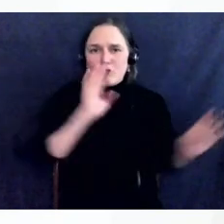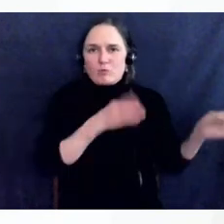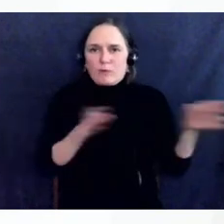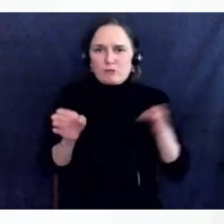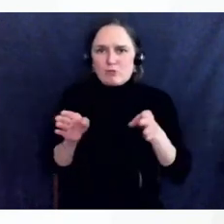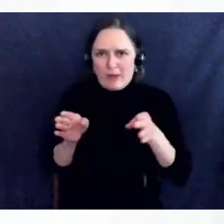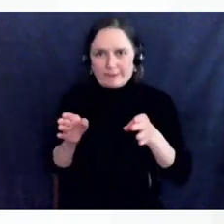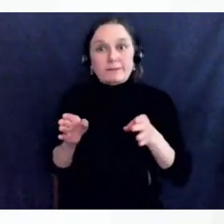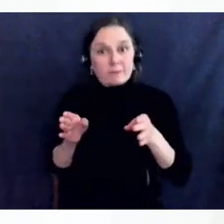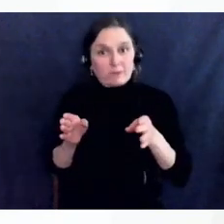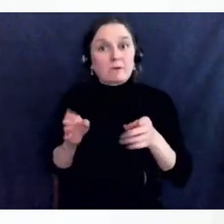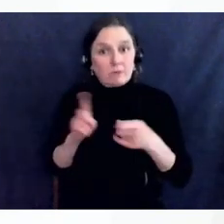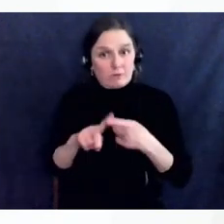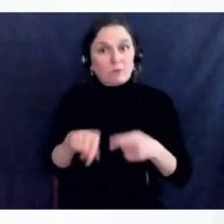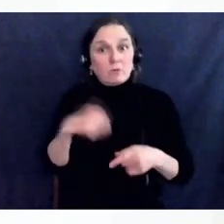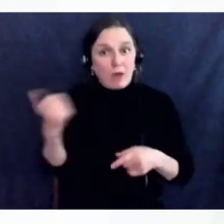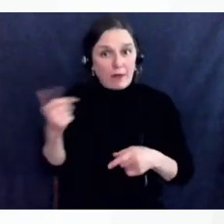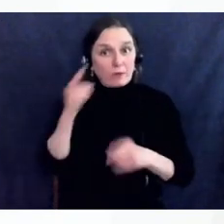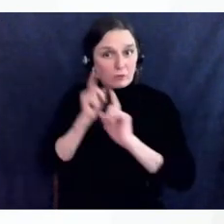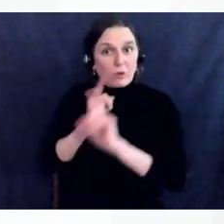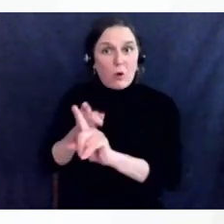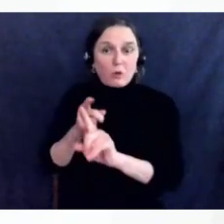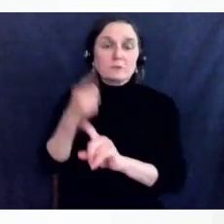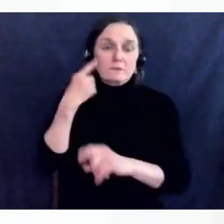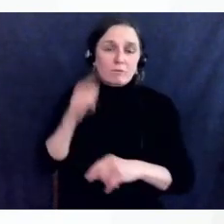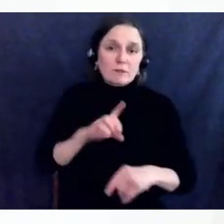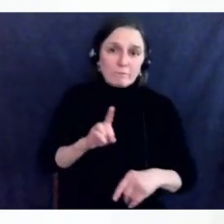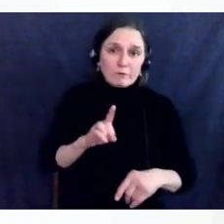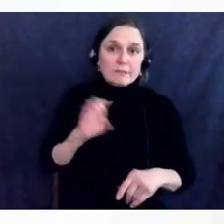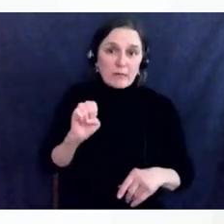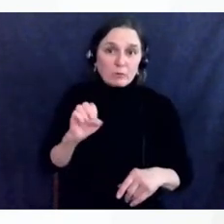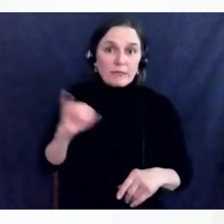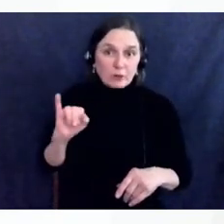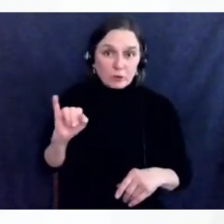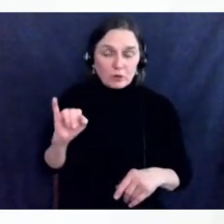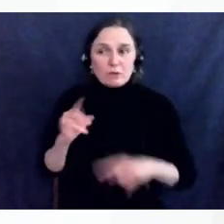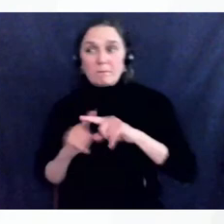for diversity and inclusion is also very important.